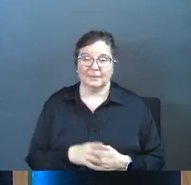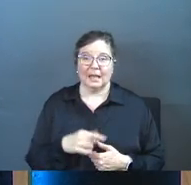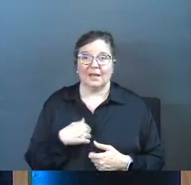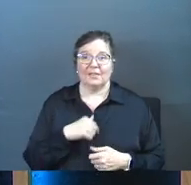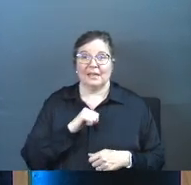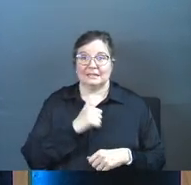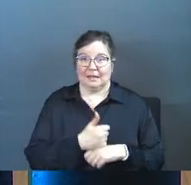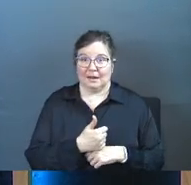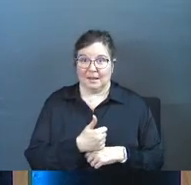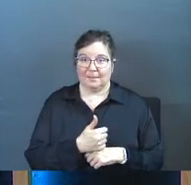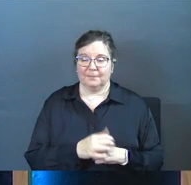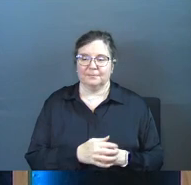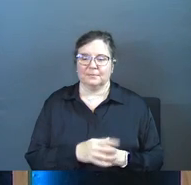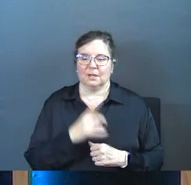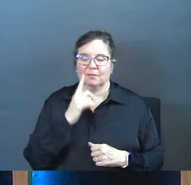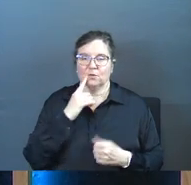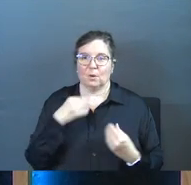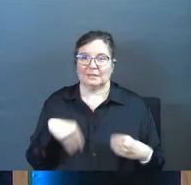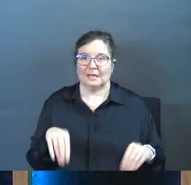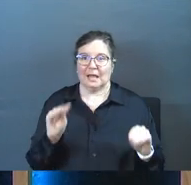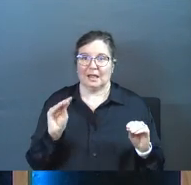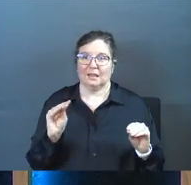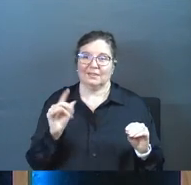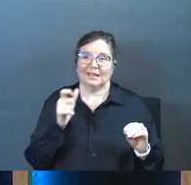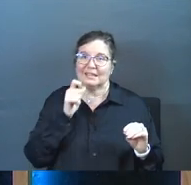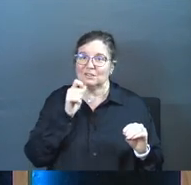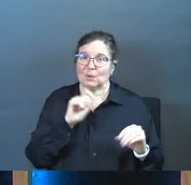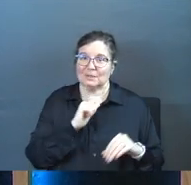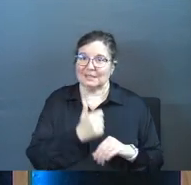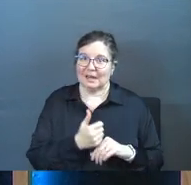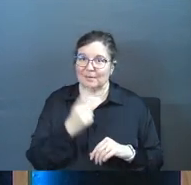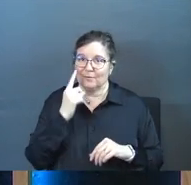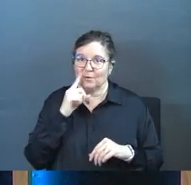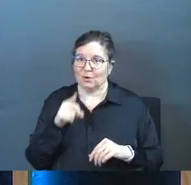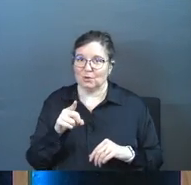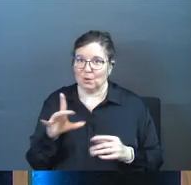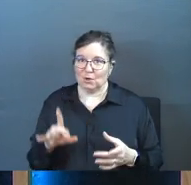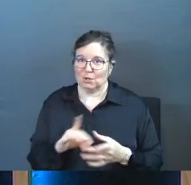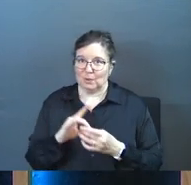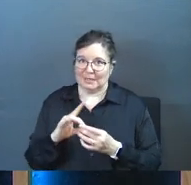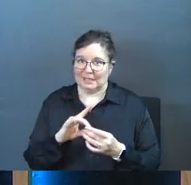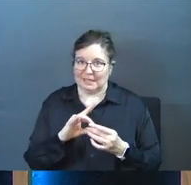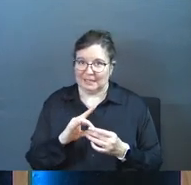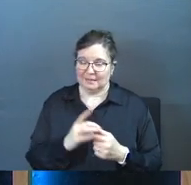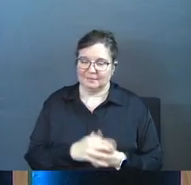And they set it up for a sale. They don't set it up for your unity.